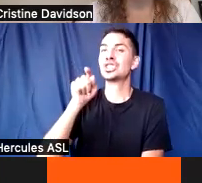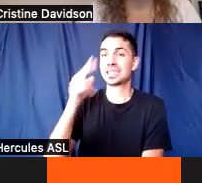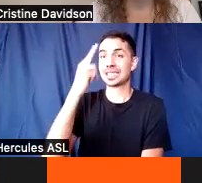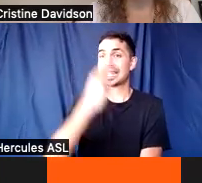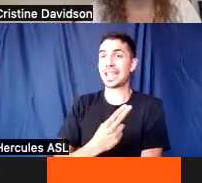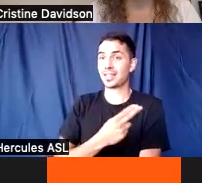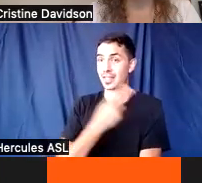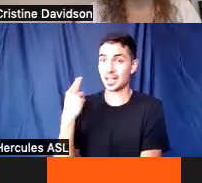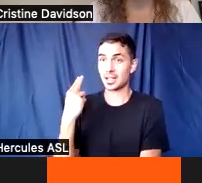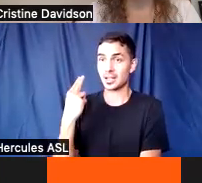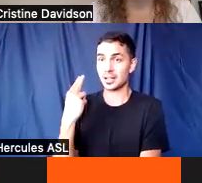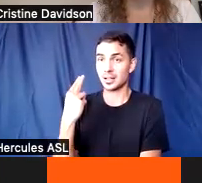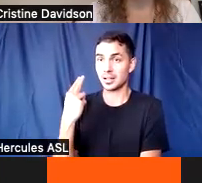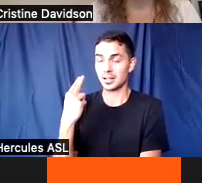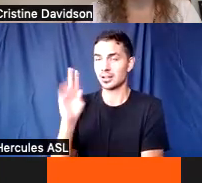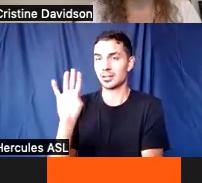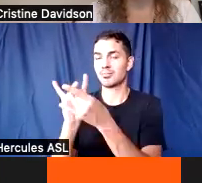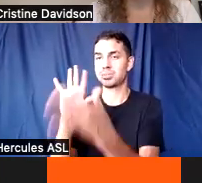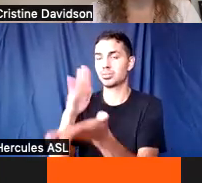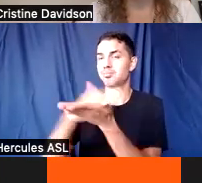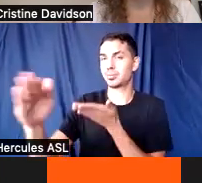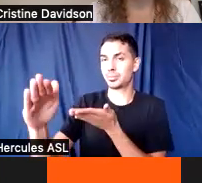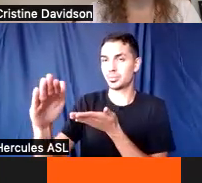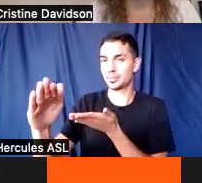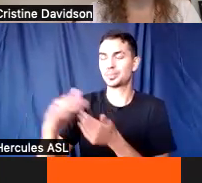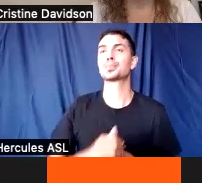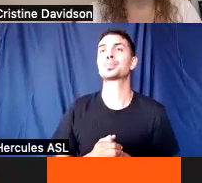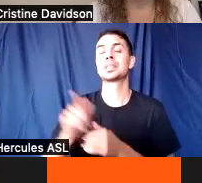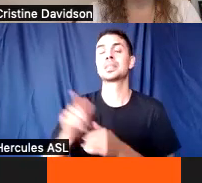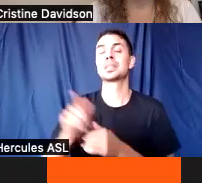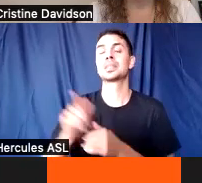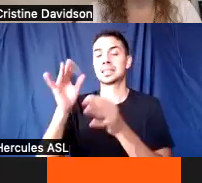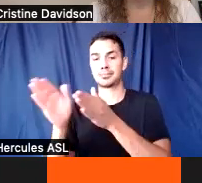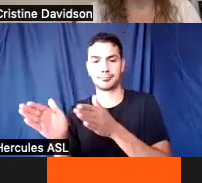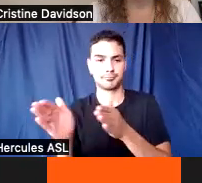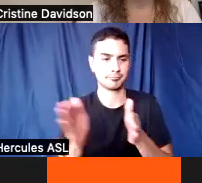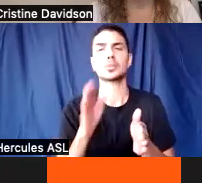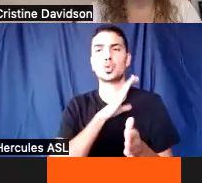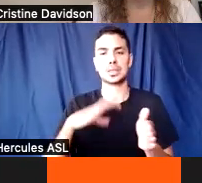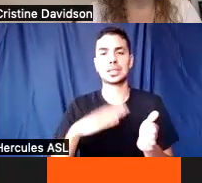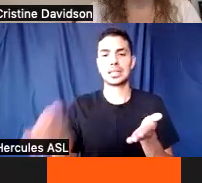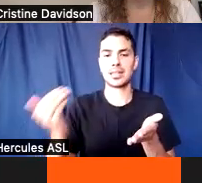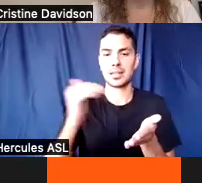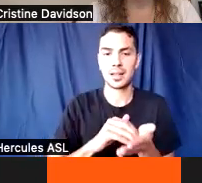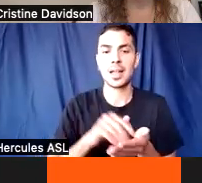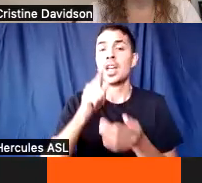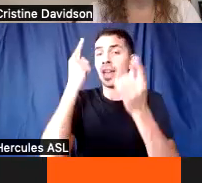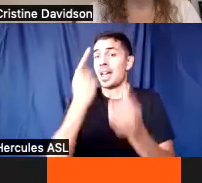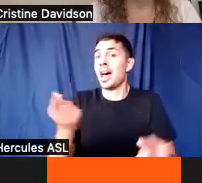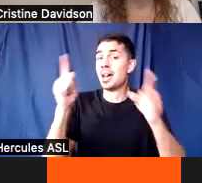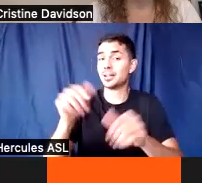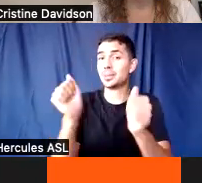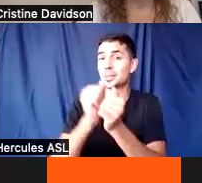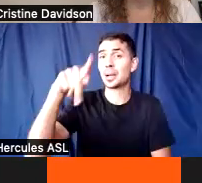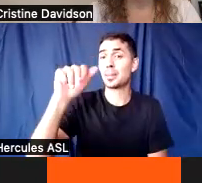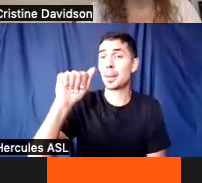to attempt the first English colonies in North America. She complied with the papal bulls, even though